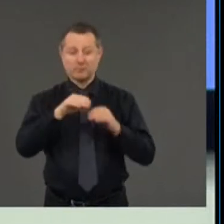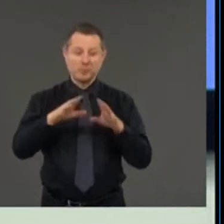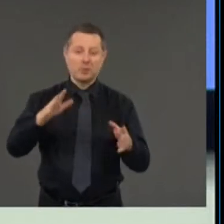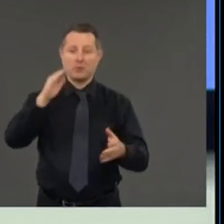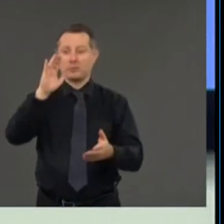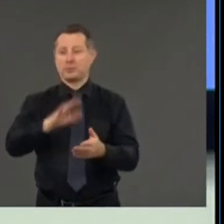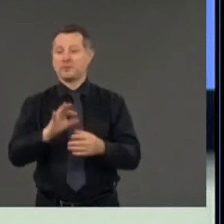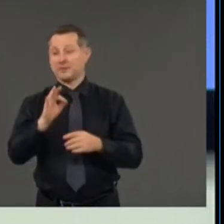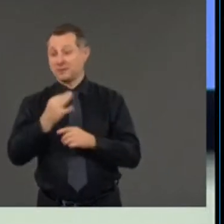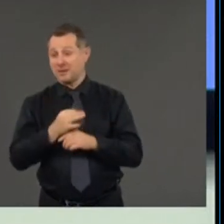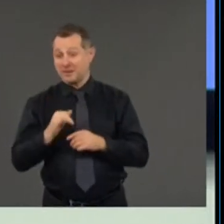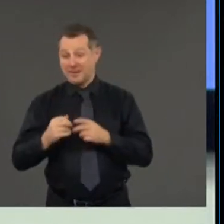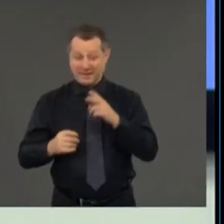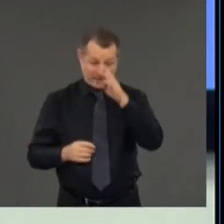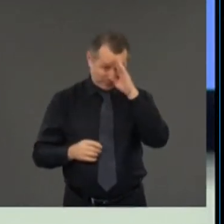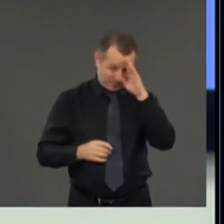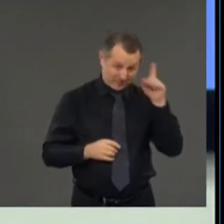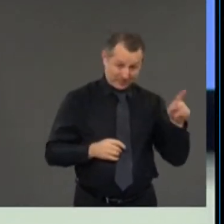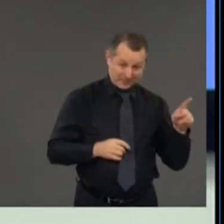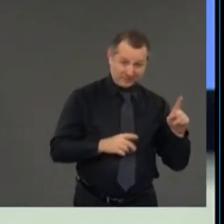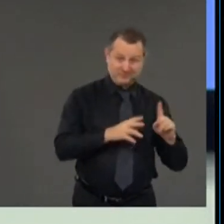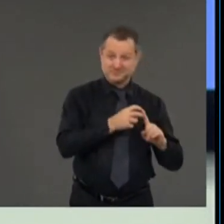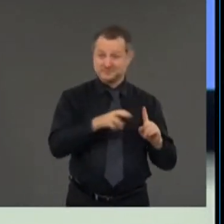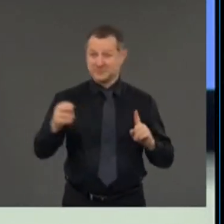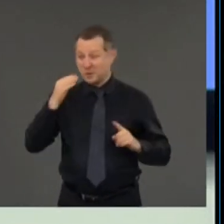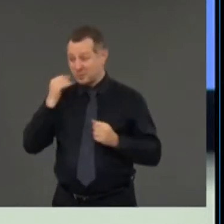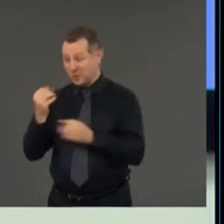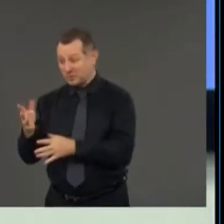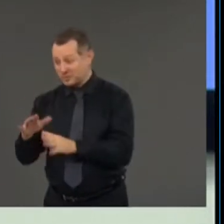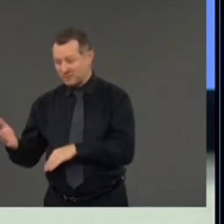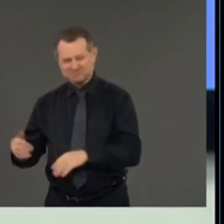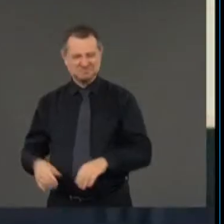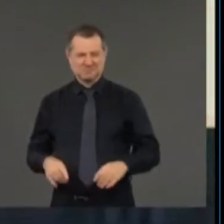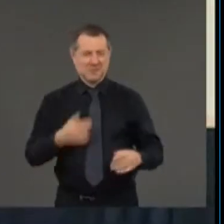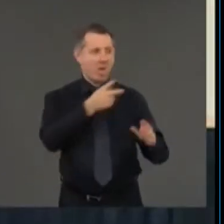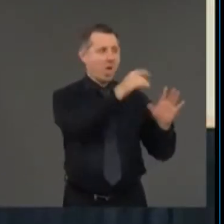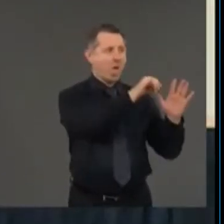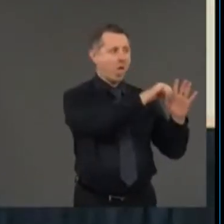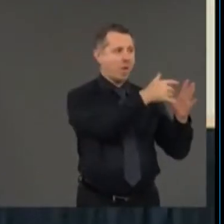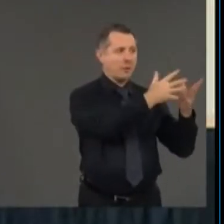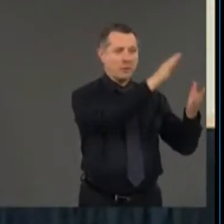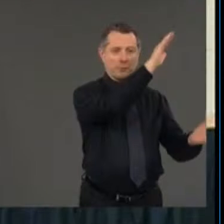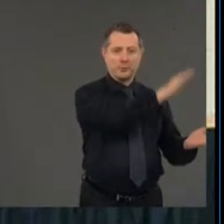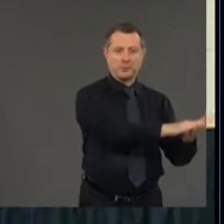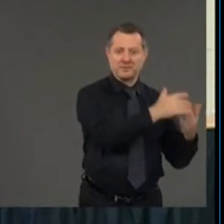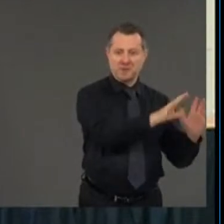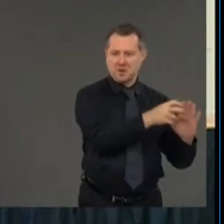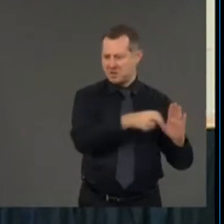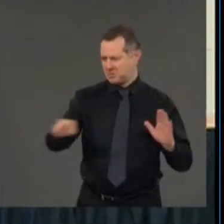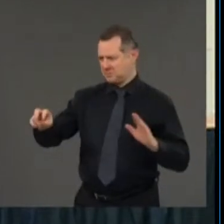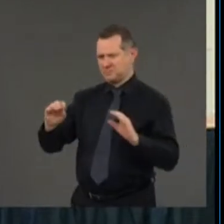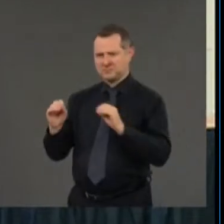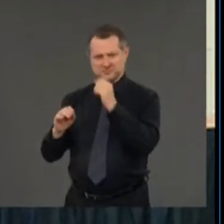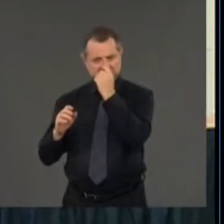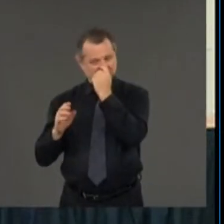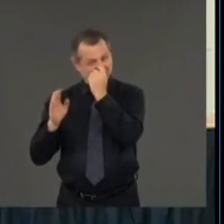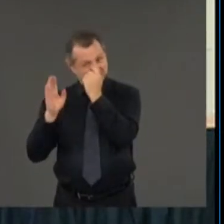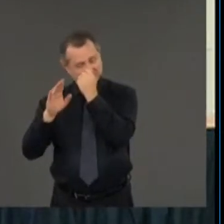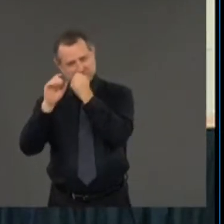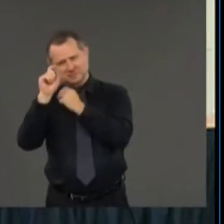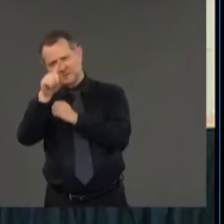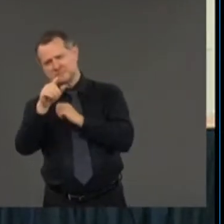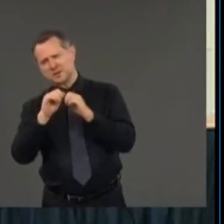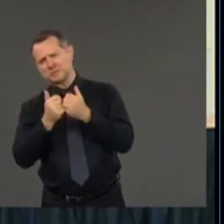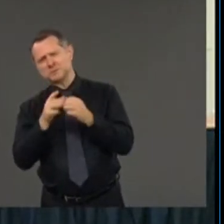by any readmission or admission. How do you account for other states that have similar nursing home,